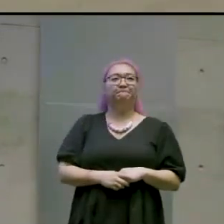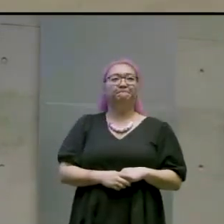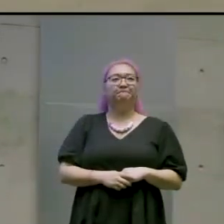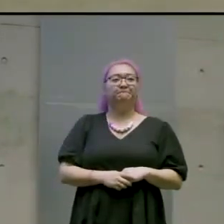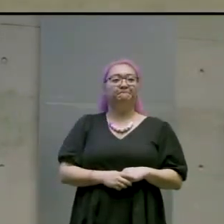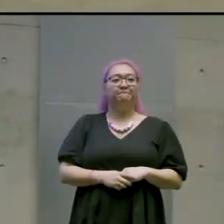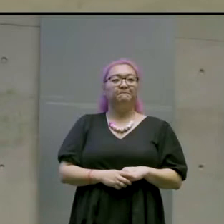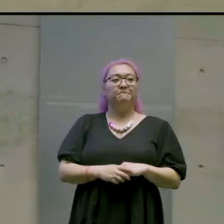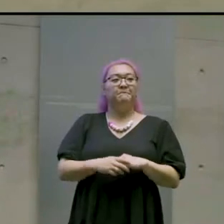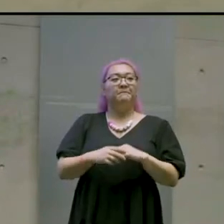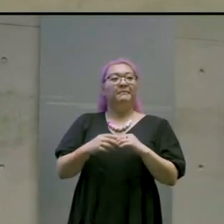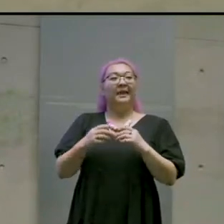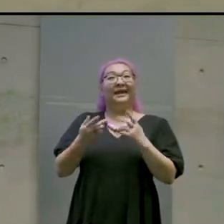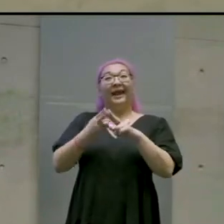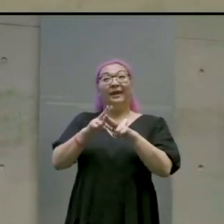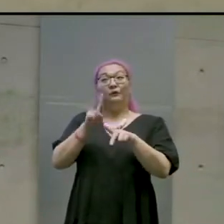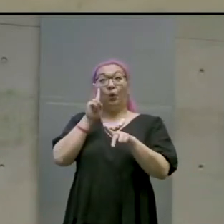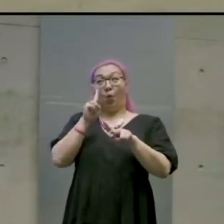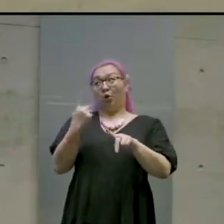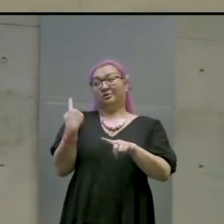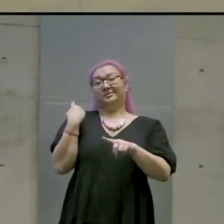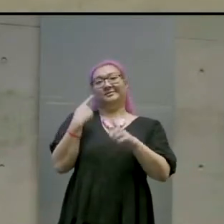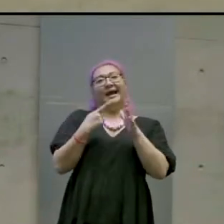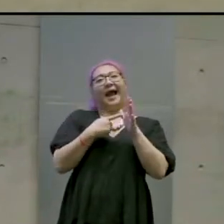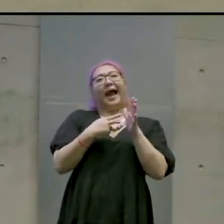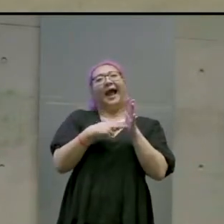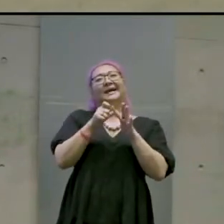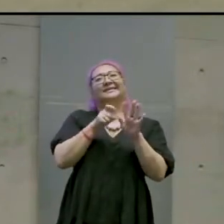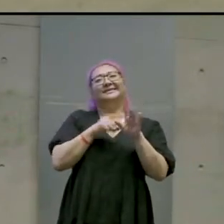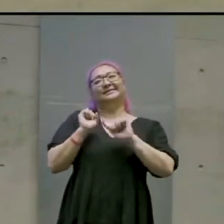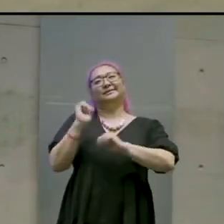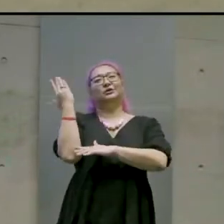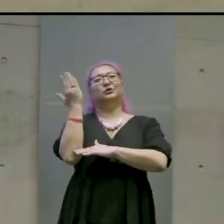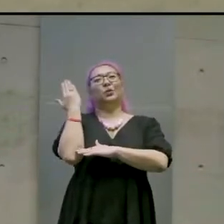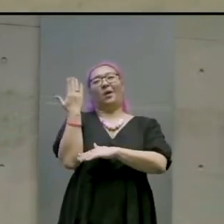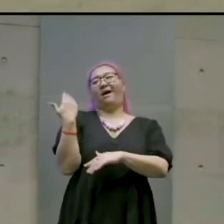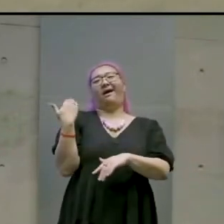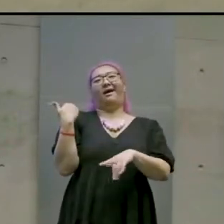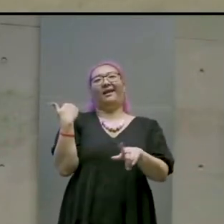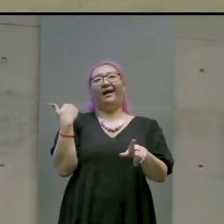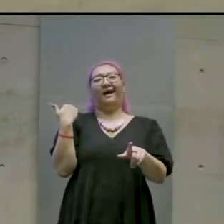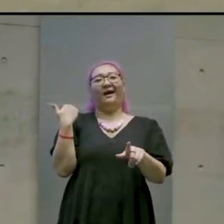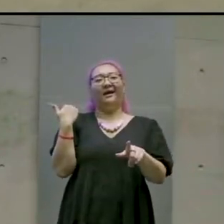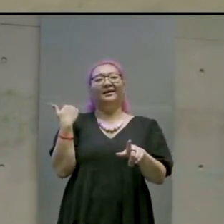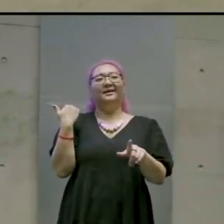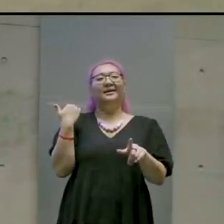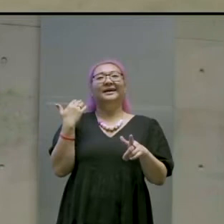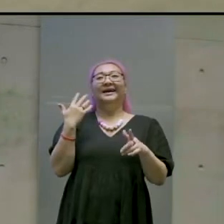And if you've seen Andy's talk earlier, then you'll know that budget's very important, and we're not gods.